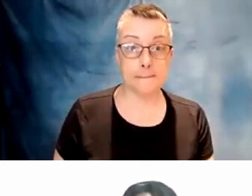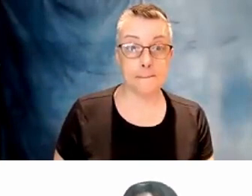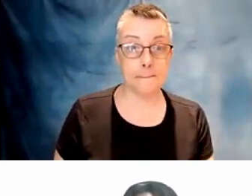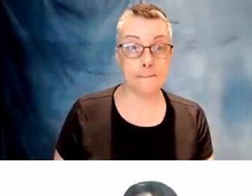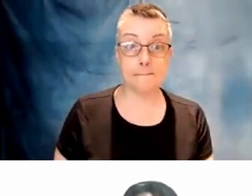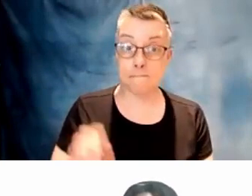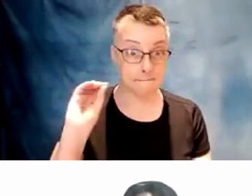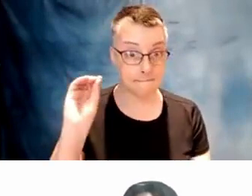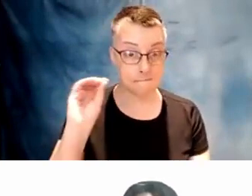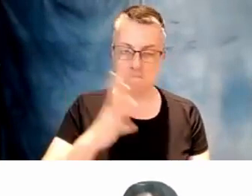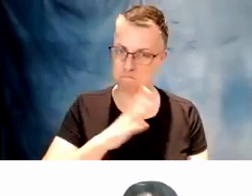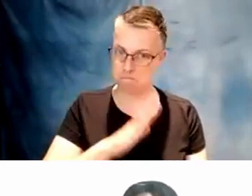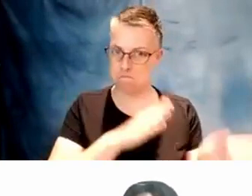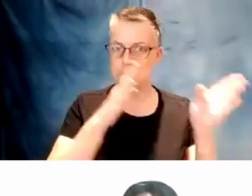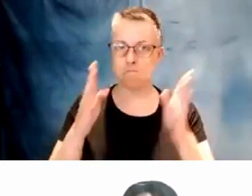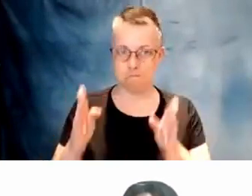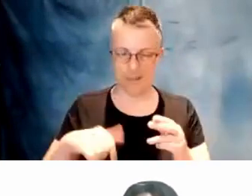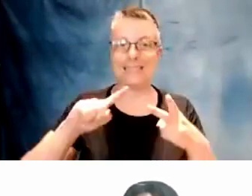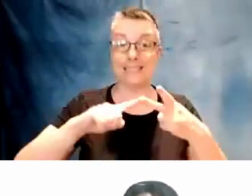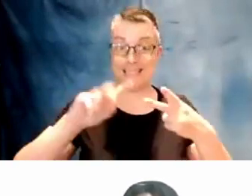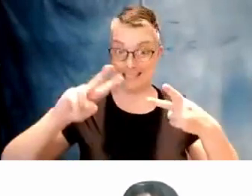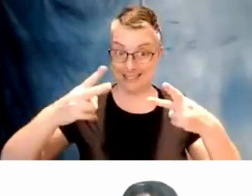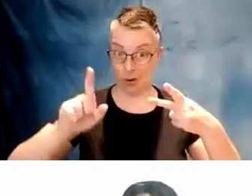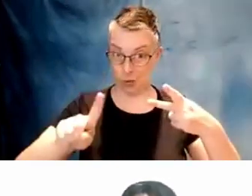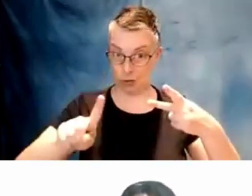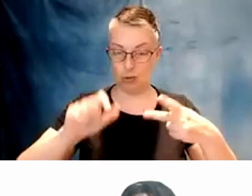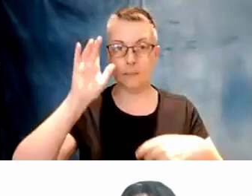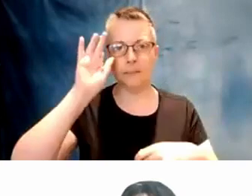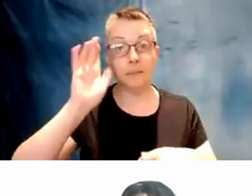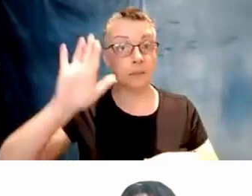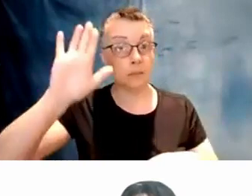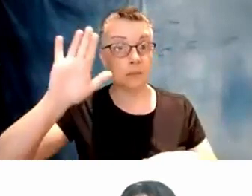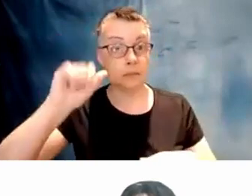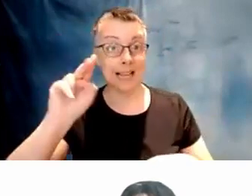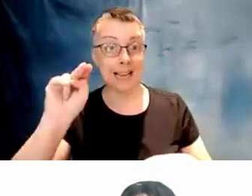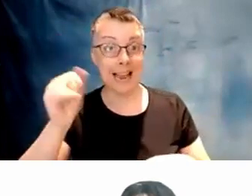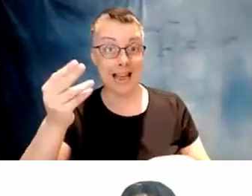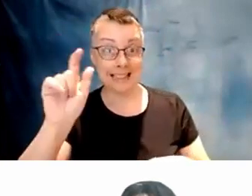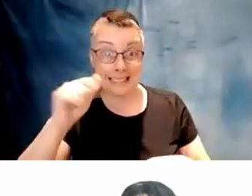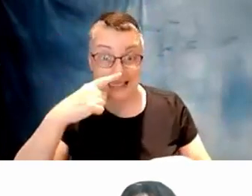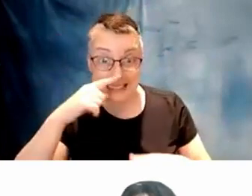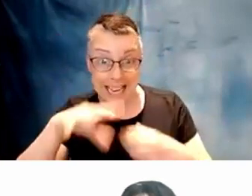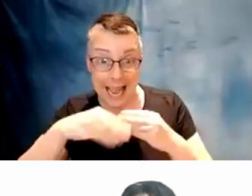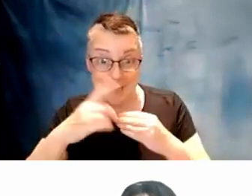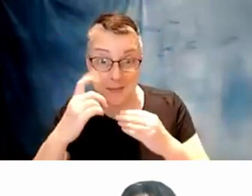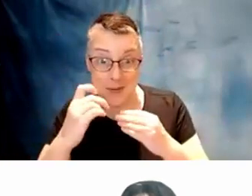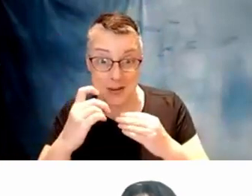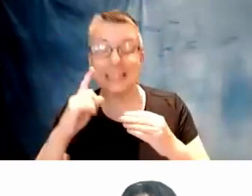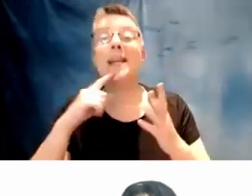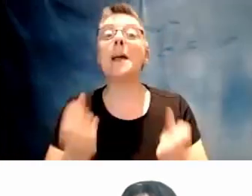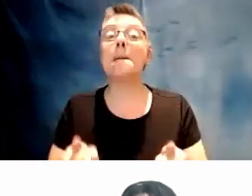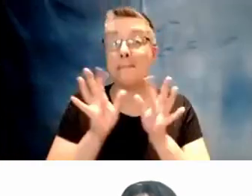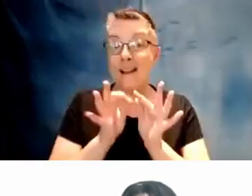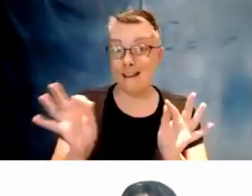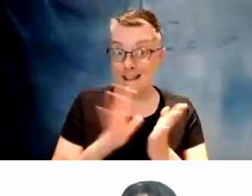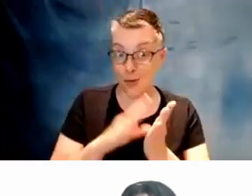If not, then we can move on to the second question. Can I just add one more thing? Hmm? I think multilingual learning can